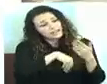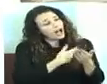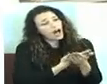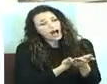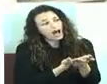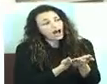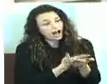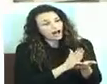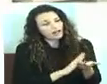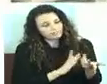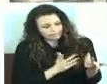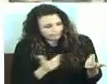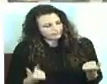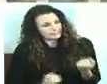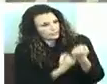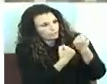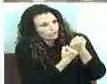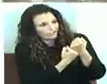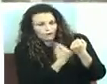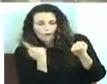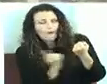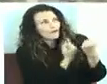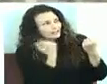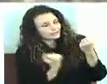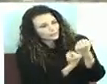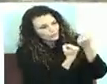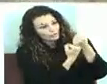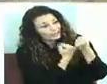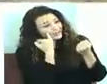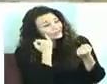your side. If you